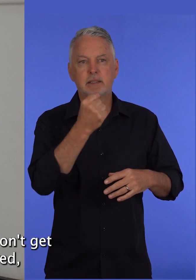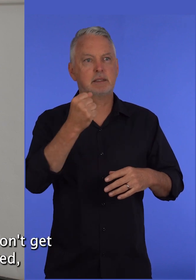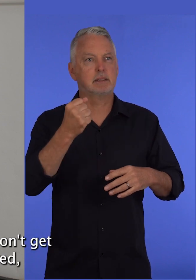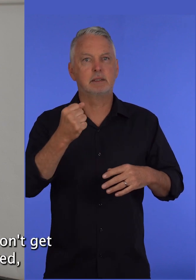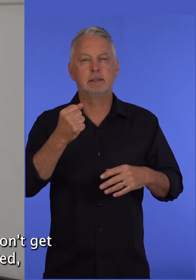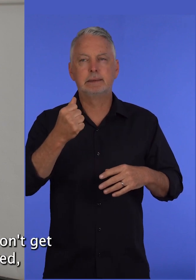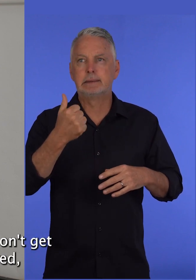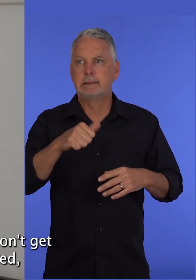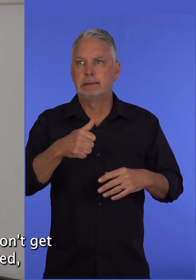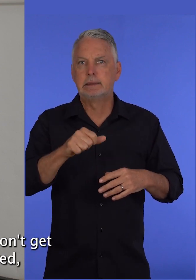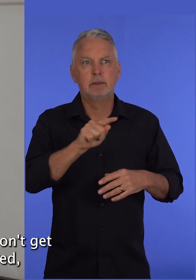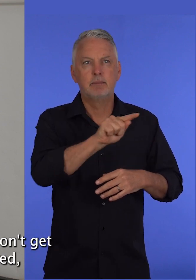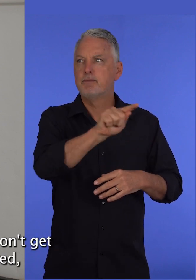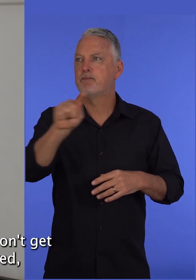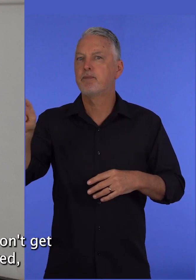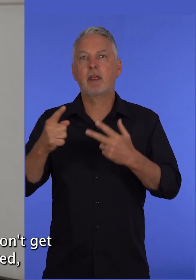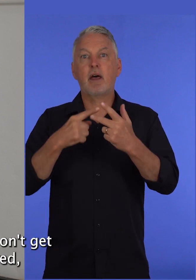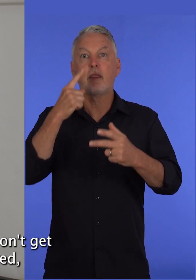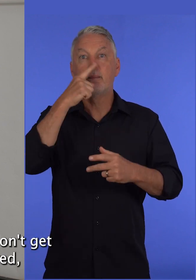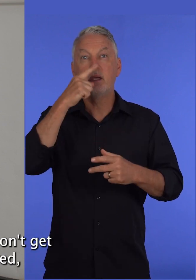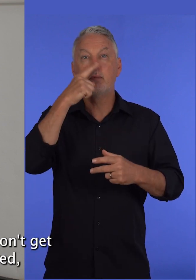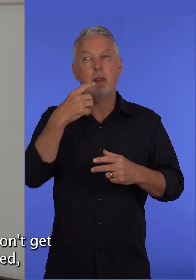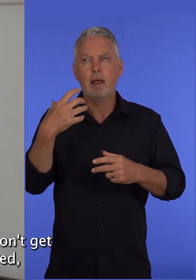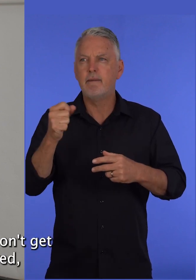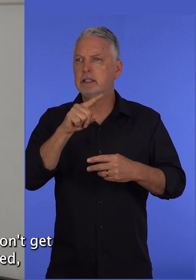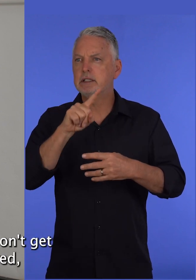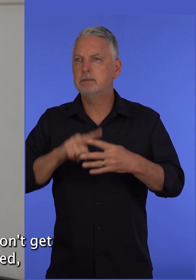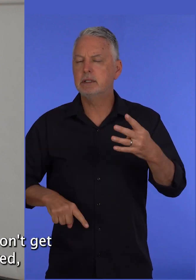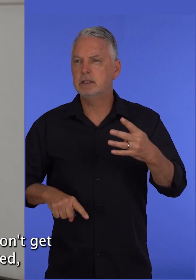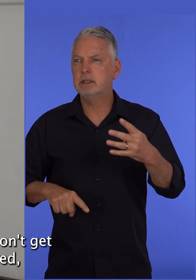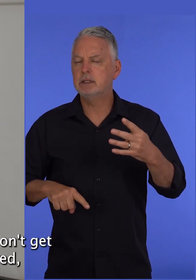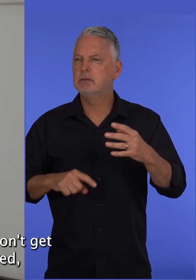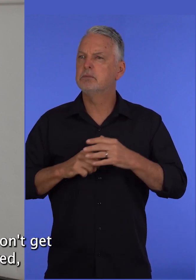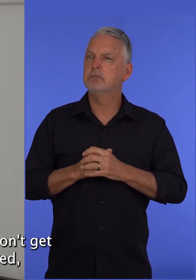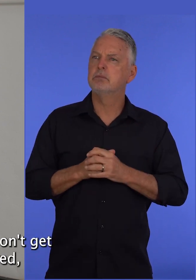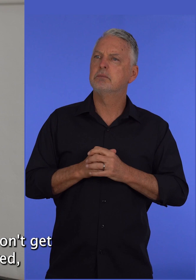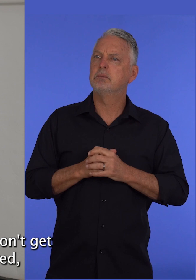that if other people with disabilities don't get the